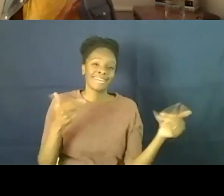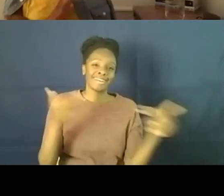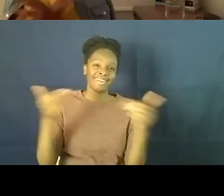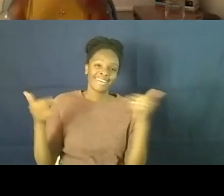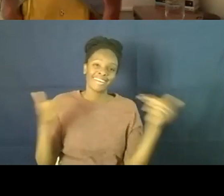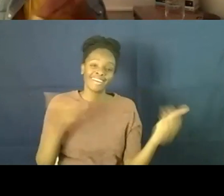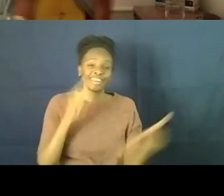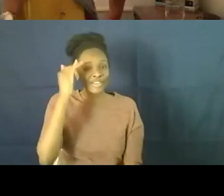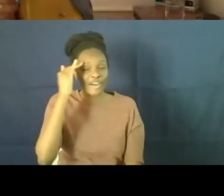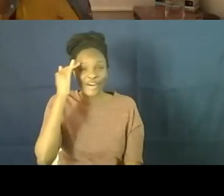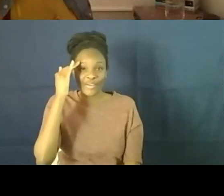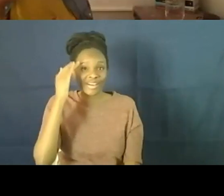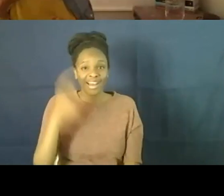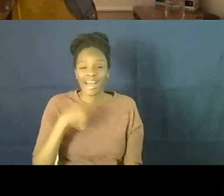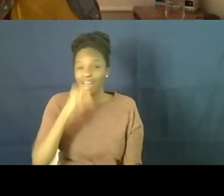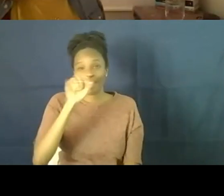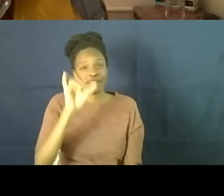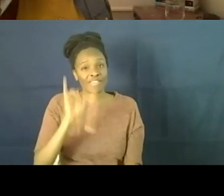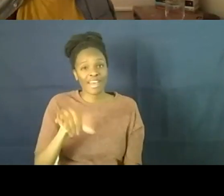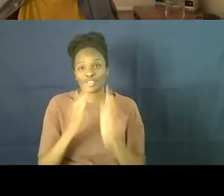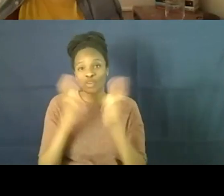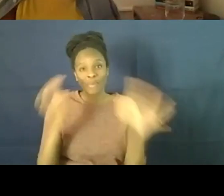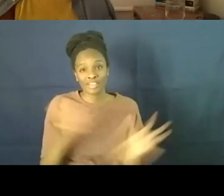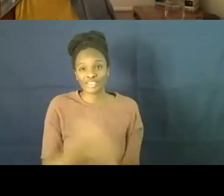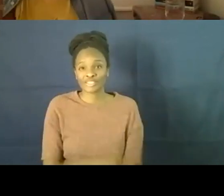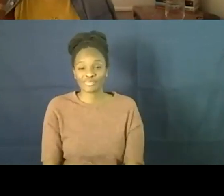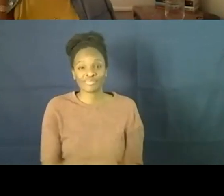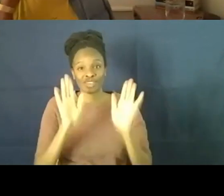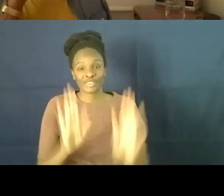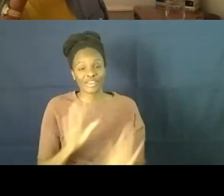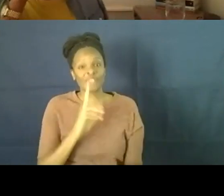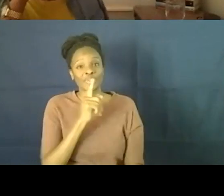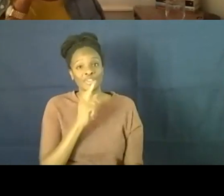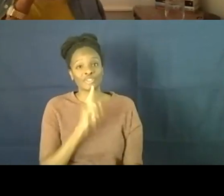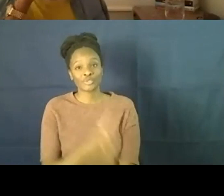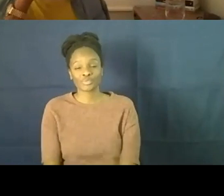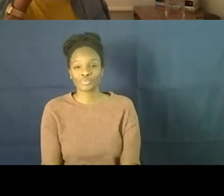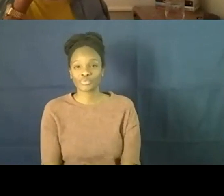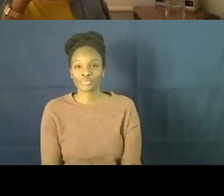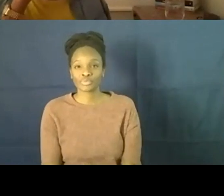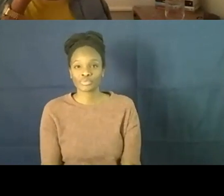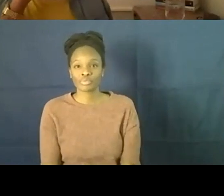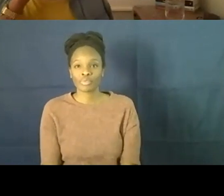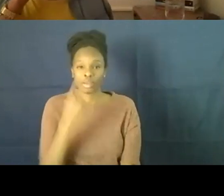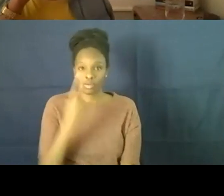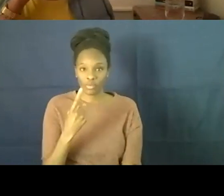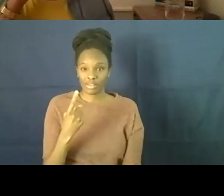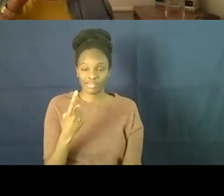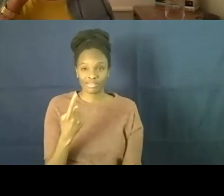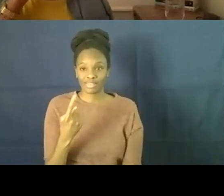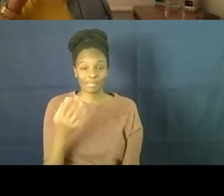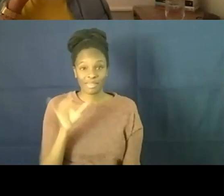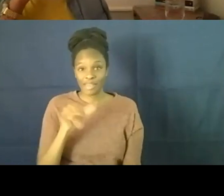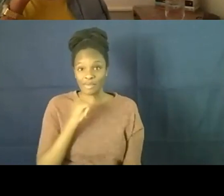you know, like, I love that so much. That's very great. Very, very true. And one of the many examples where, like, it wasn't my idea at all. My